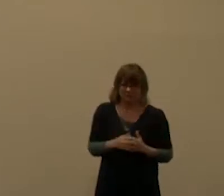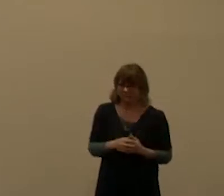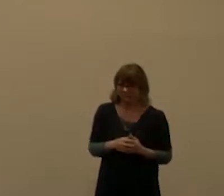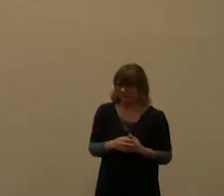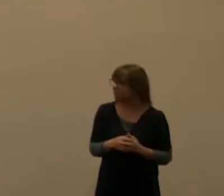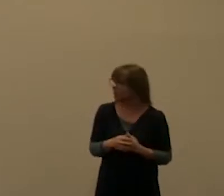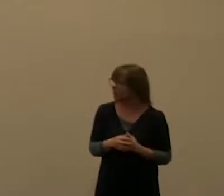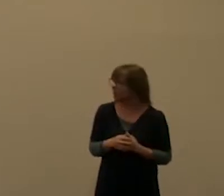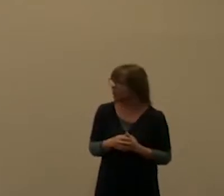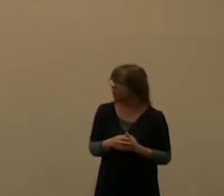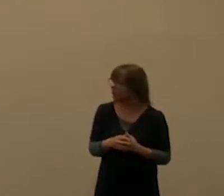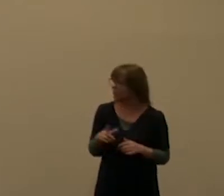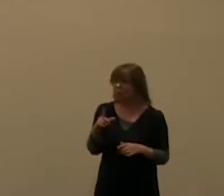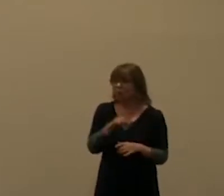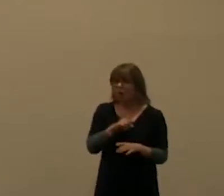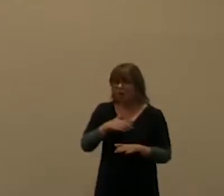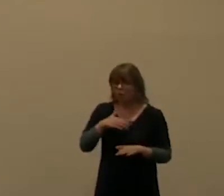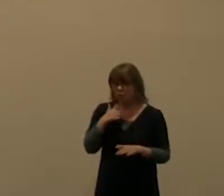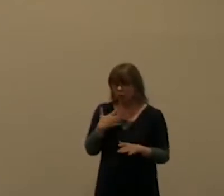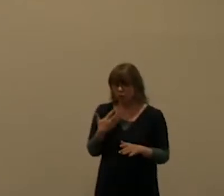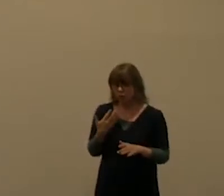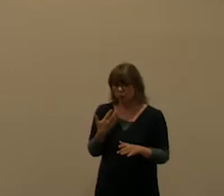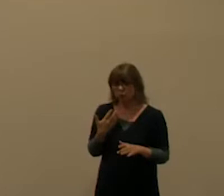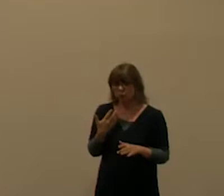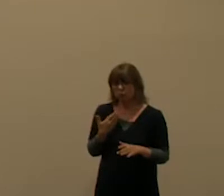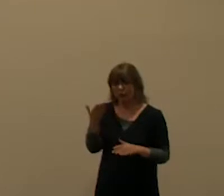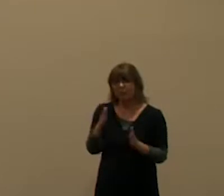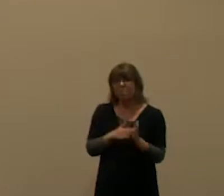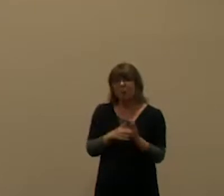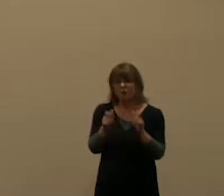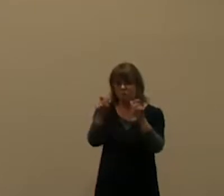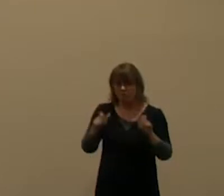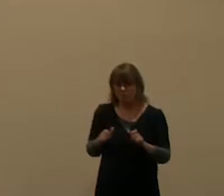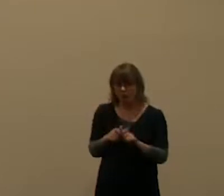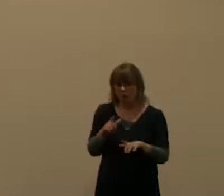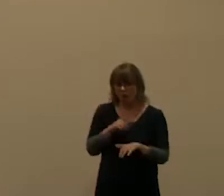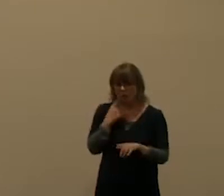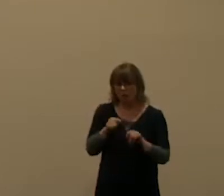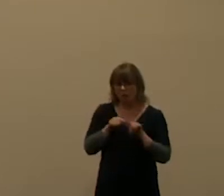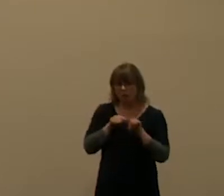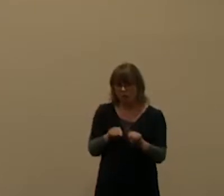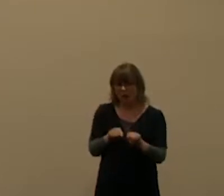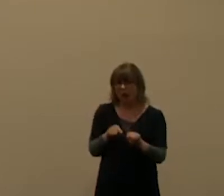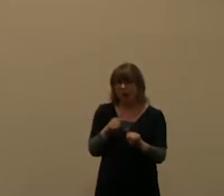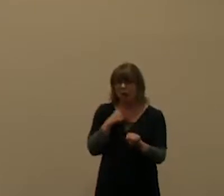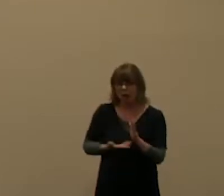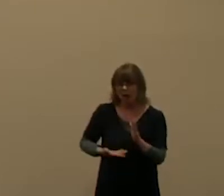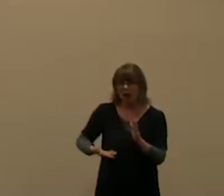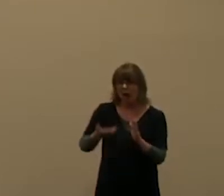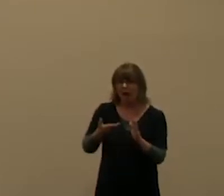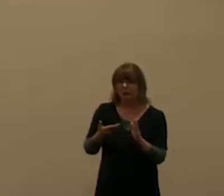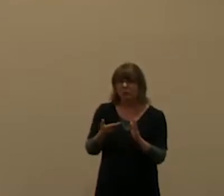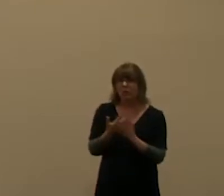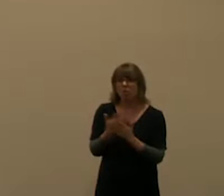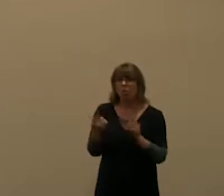But the reason why I wanted to add the Mocha framework is that we can actually track or add a bunch